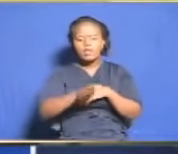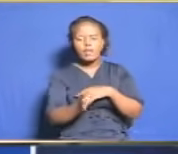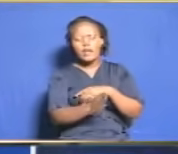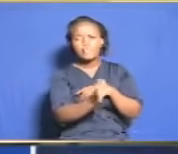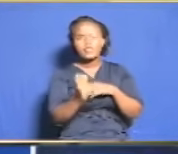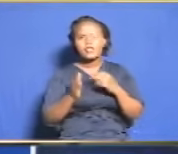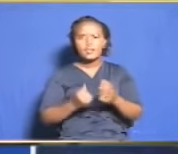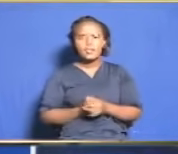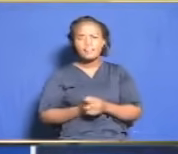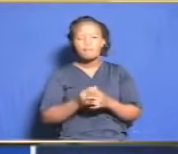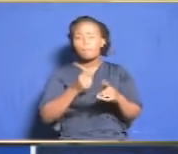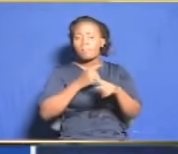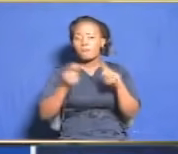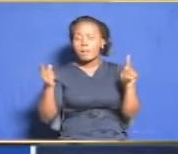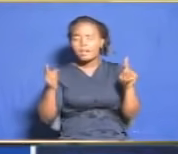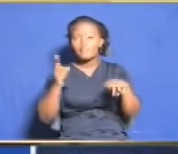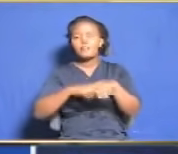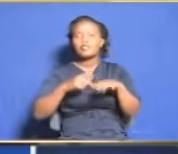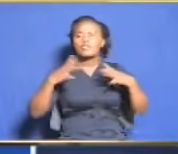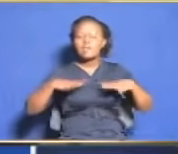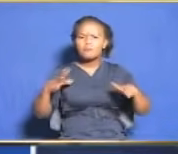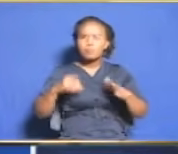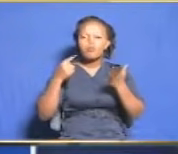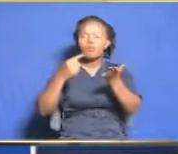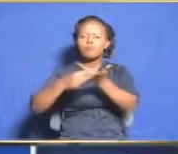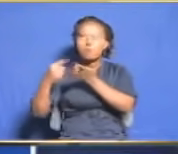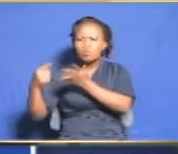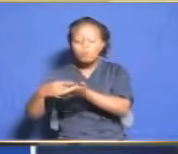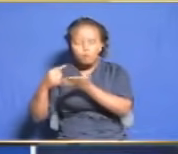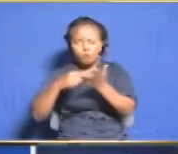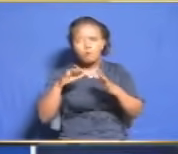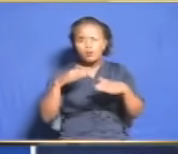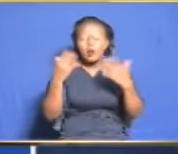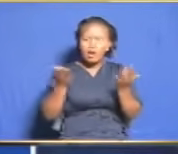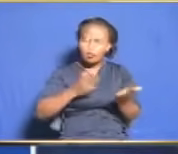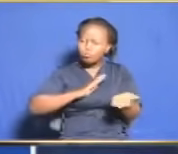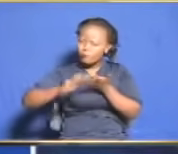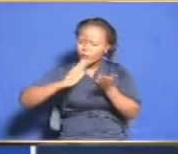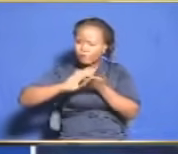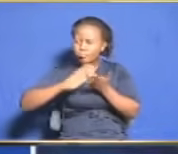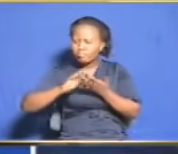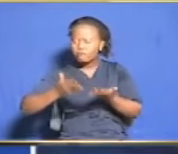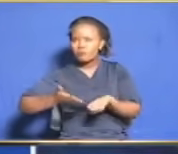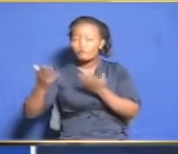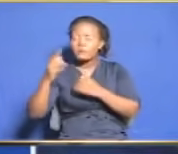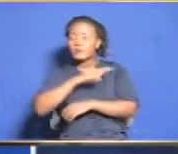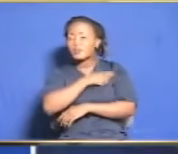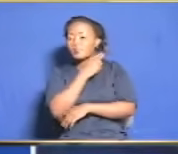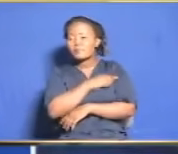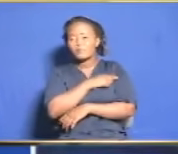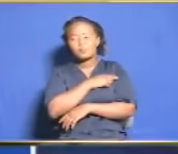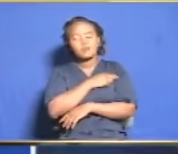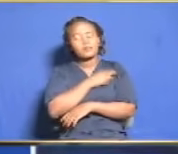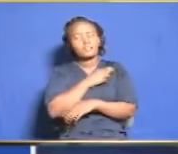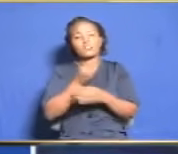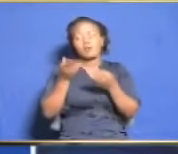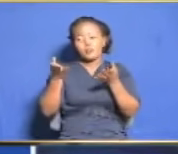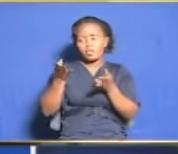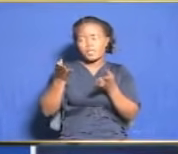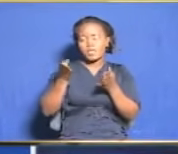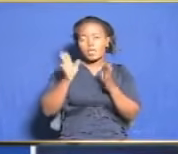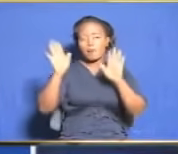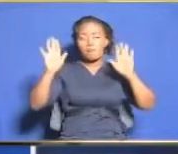But as his rescuers were discussing on how to rush the patient to the hospital for treatment, the forgotten predator, that's the